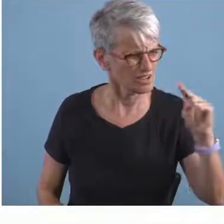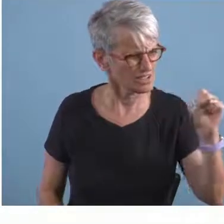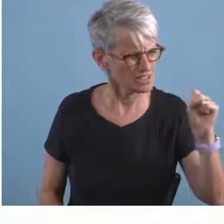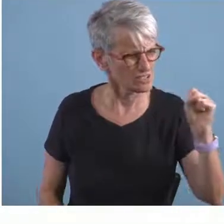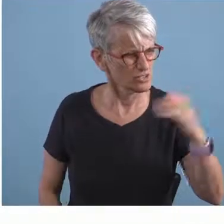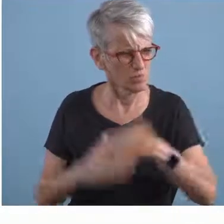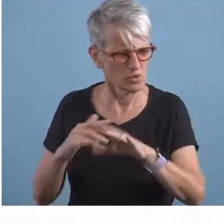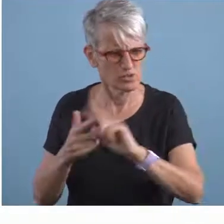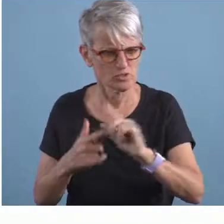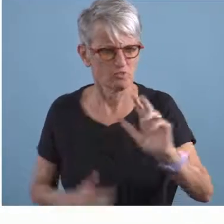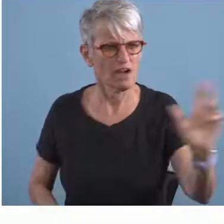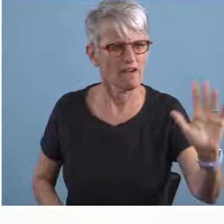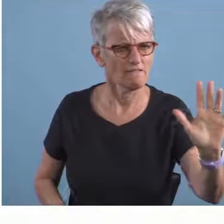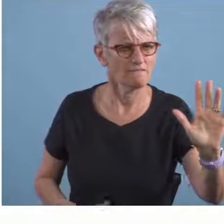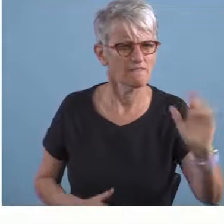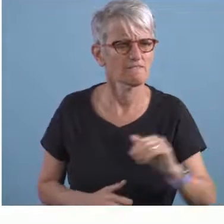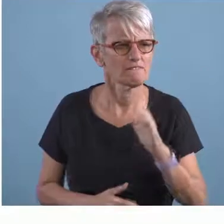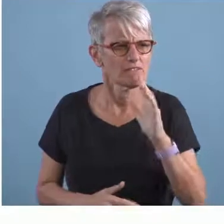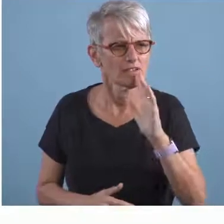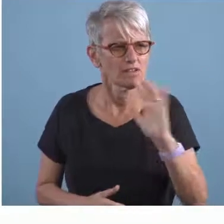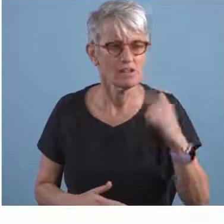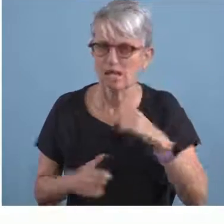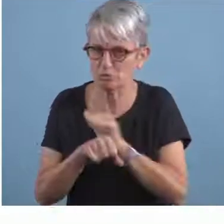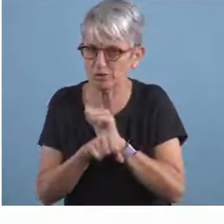to five. I'm not sure about Alberta.